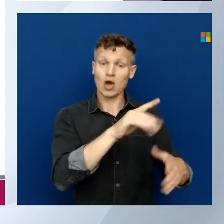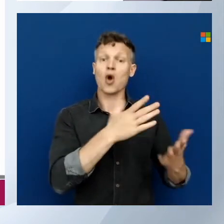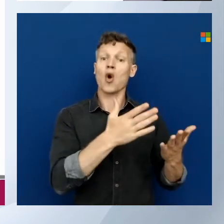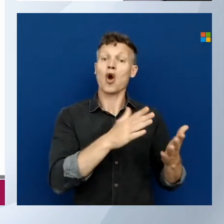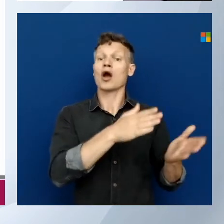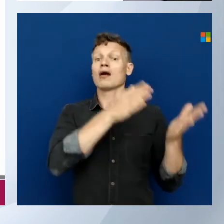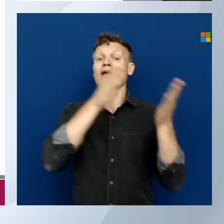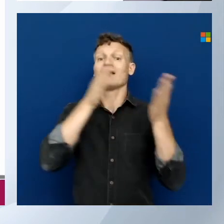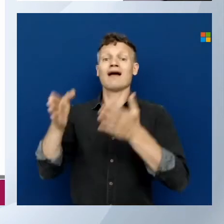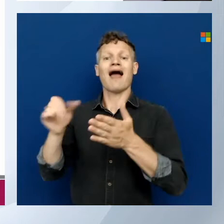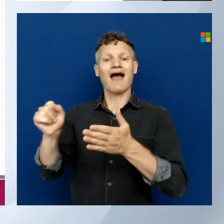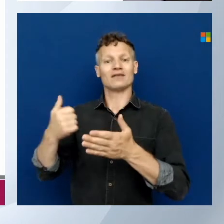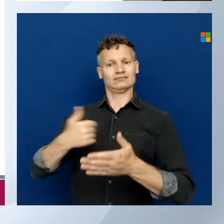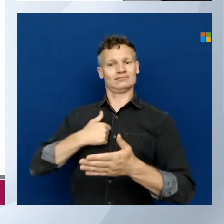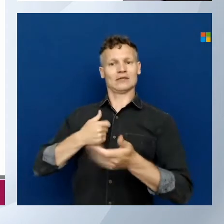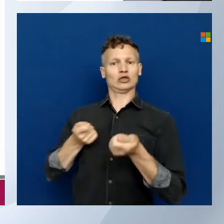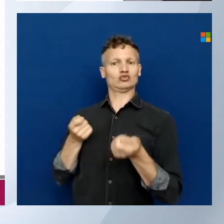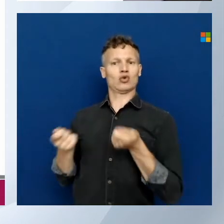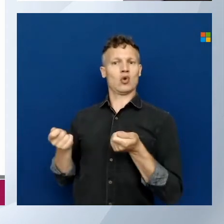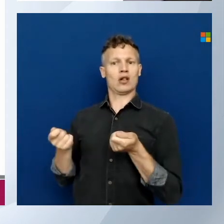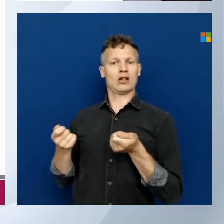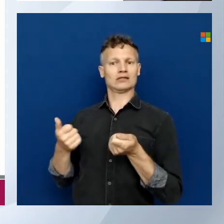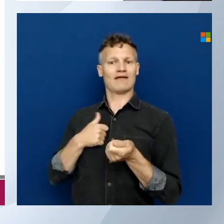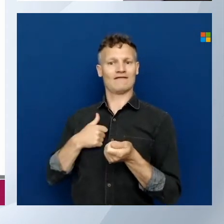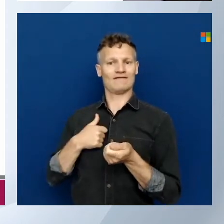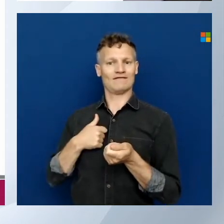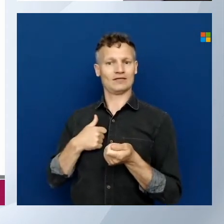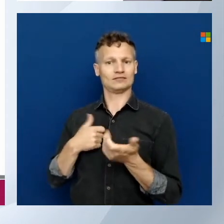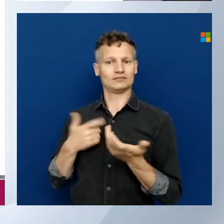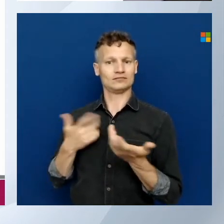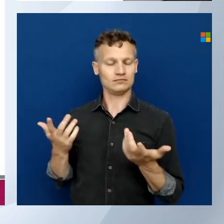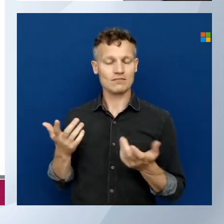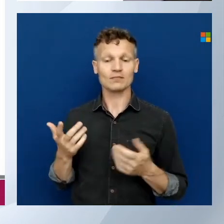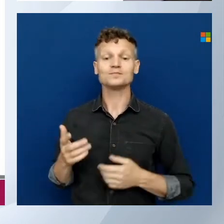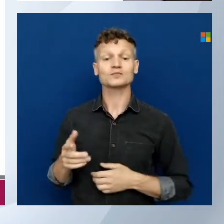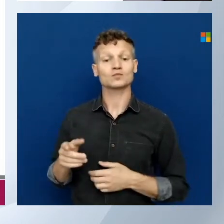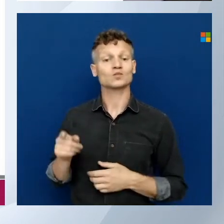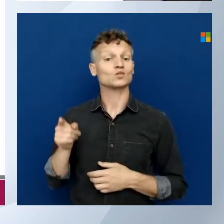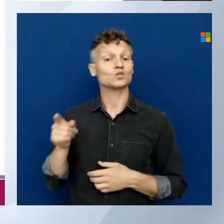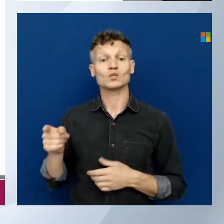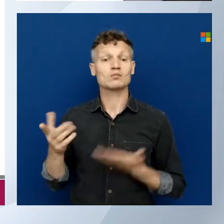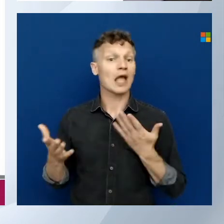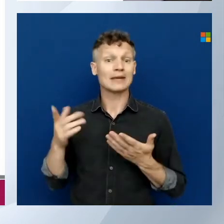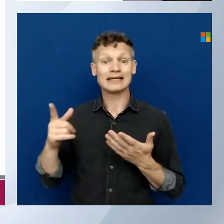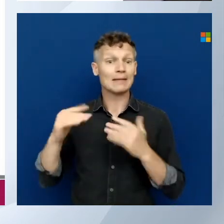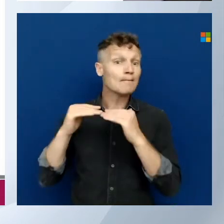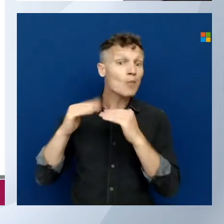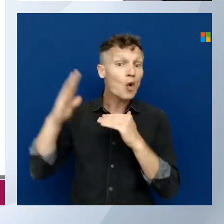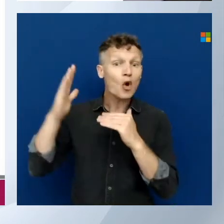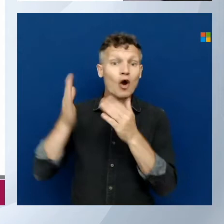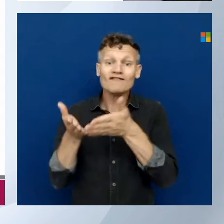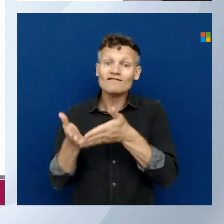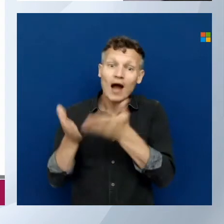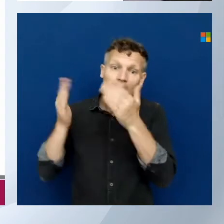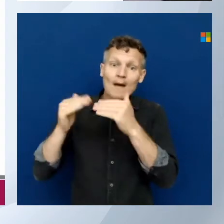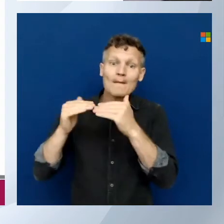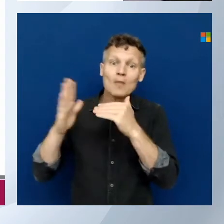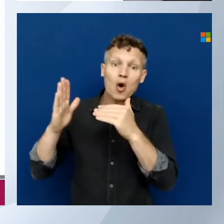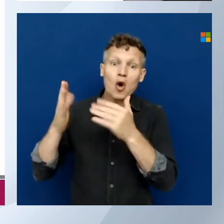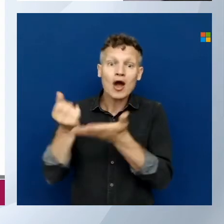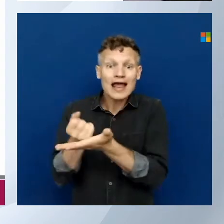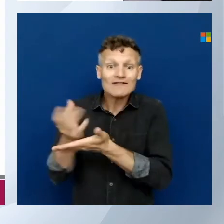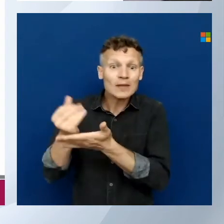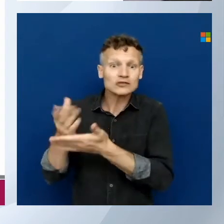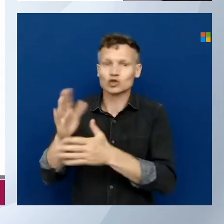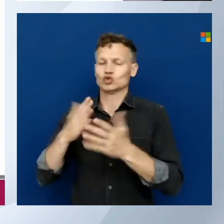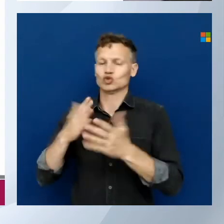So in case you need additional files or information that you do not want to store within Azure, but